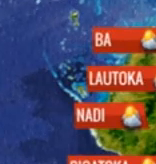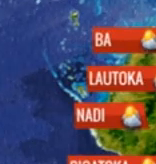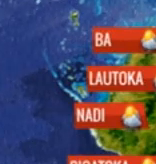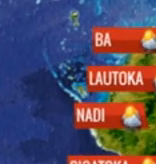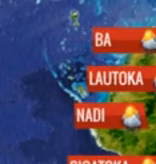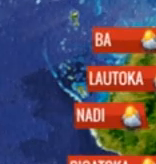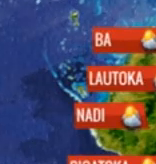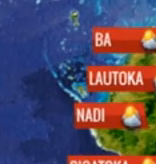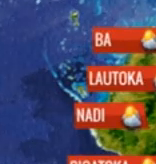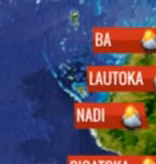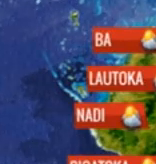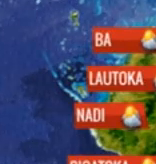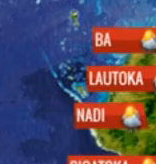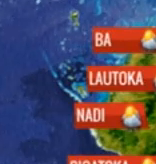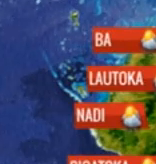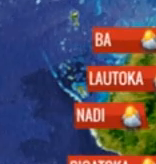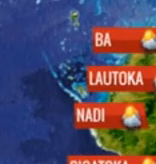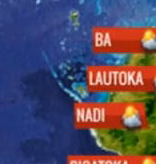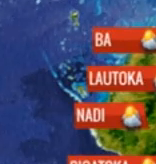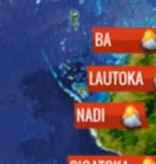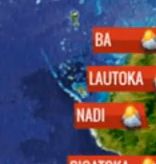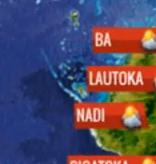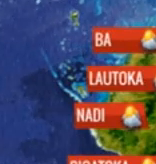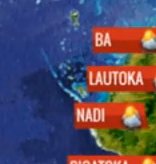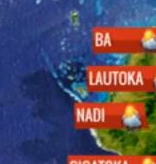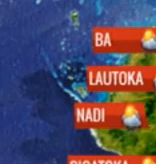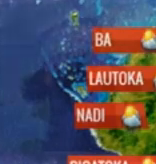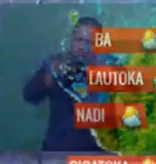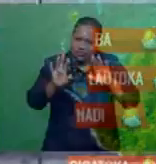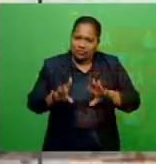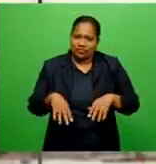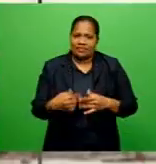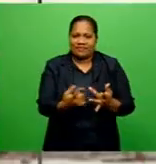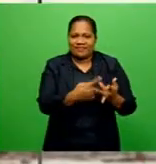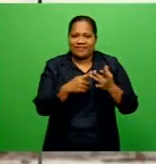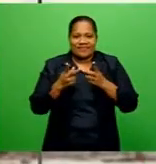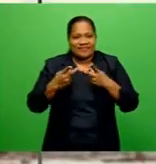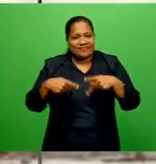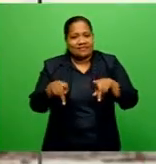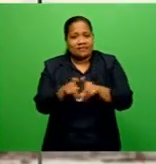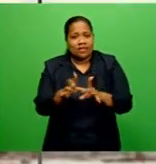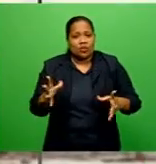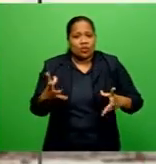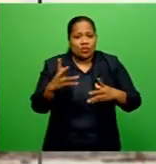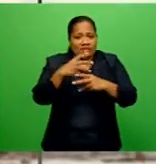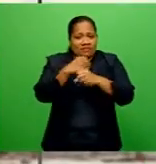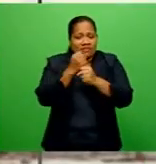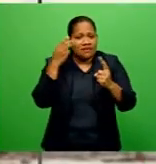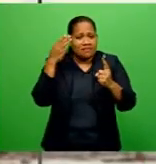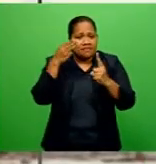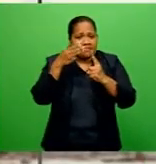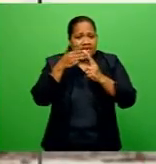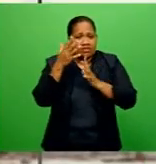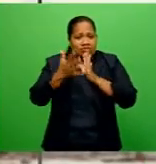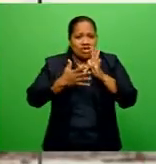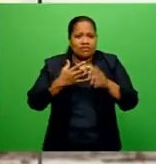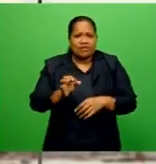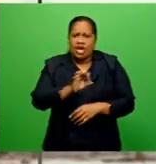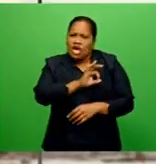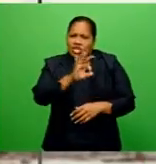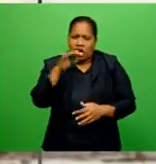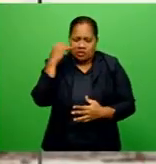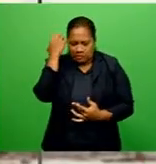isolated afternoon or evening showers and thunderstorms elsewhere. Recapping the main stories, do not despair,